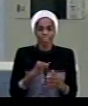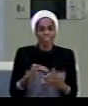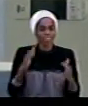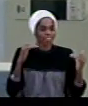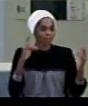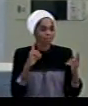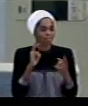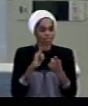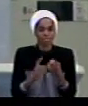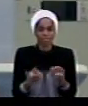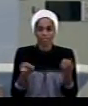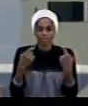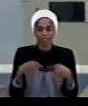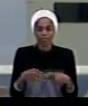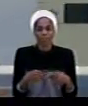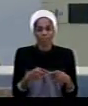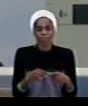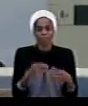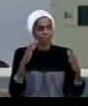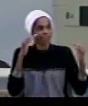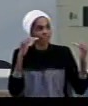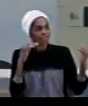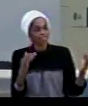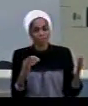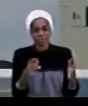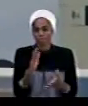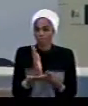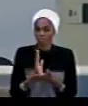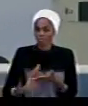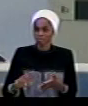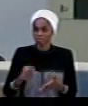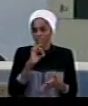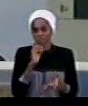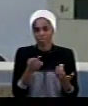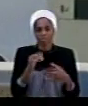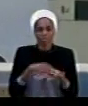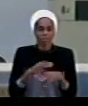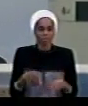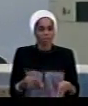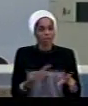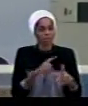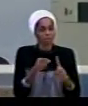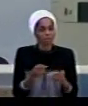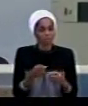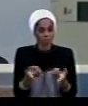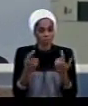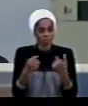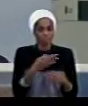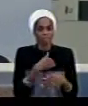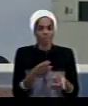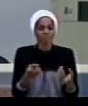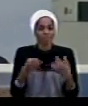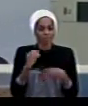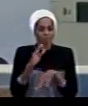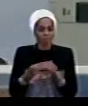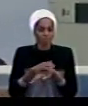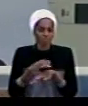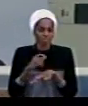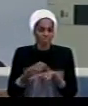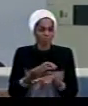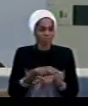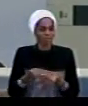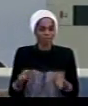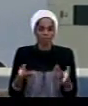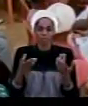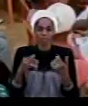early. Some are still coming on the way. We are sure of that. But then if you come too late, I pray you will